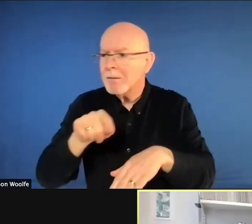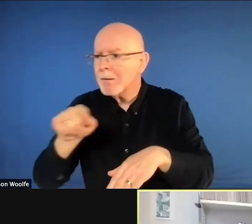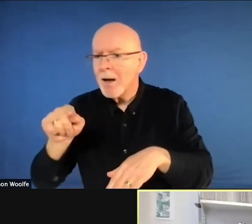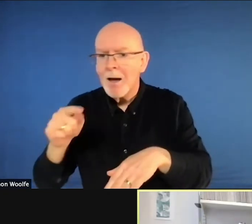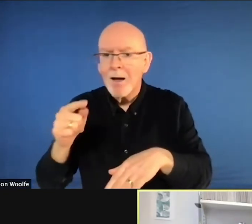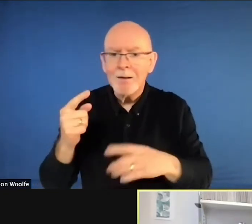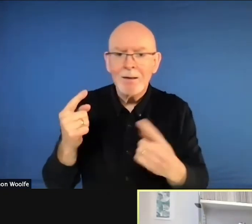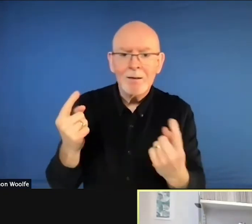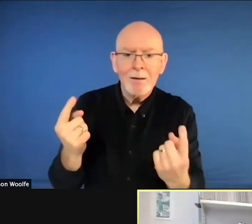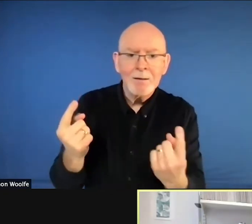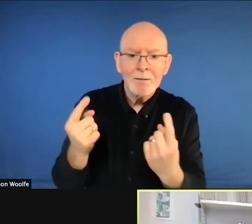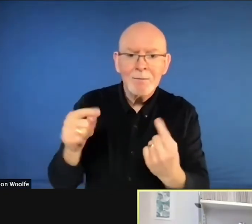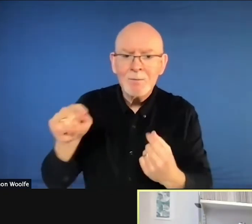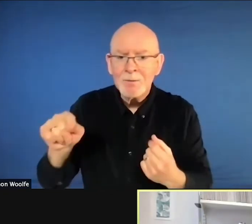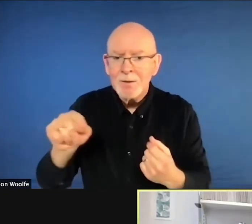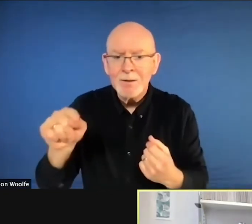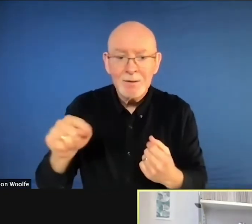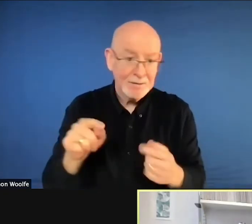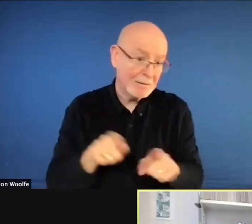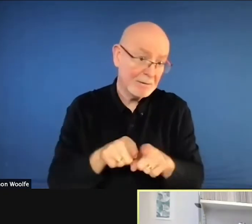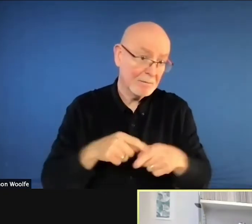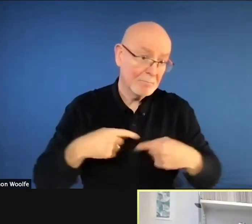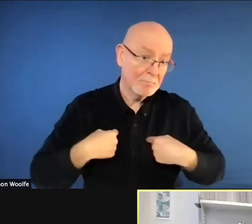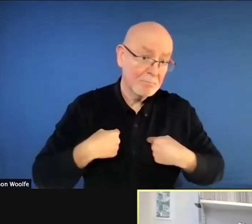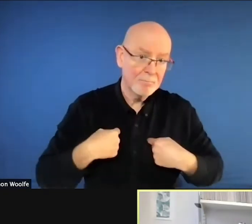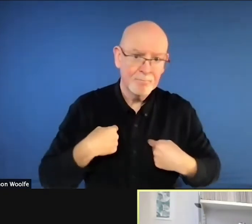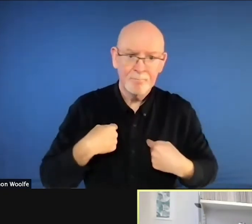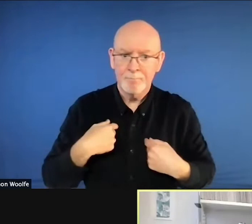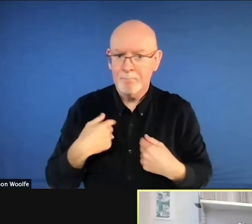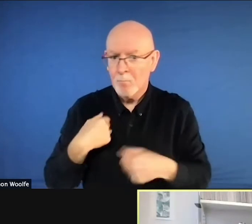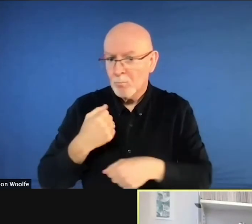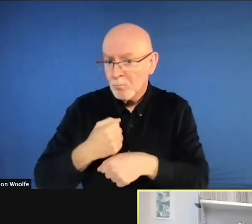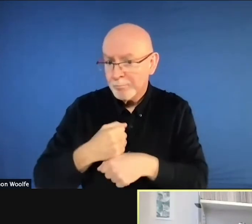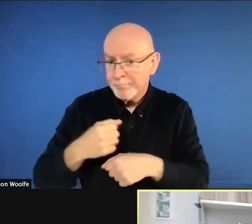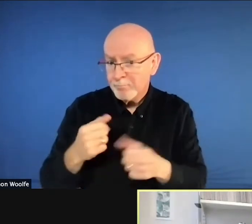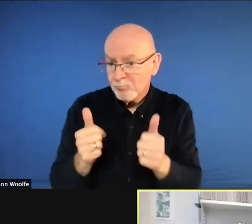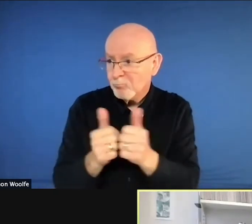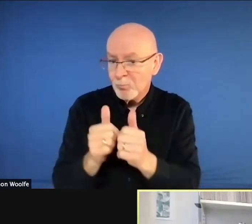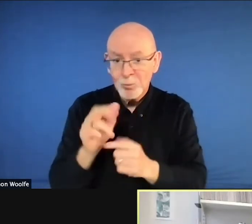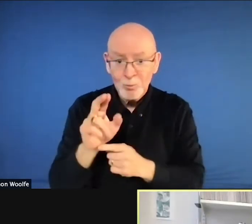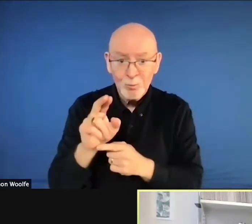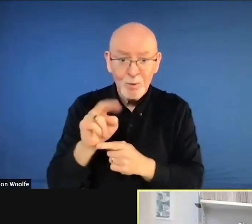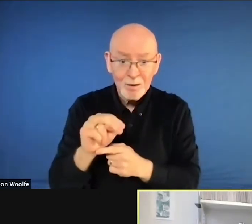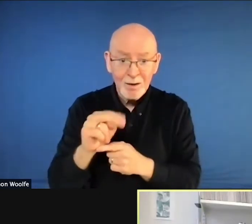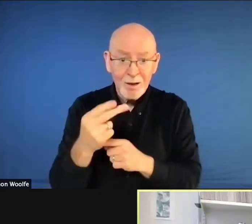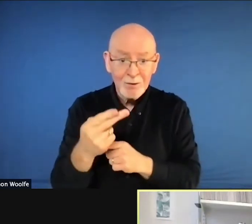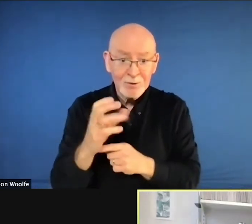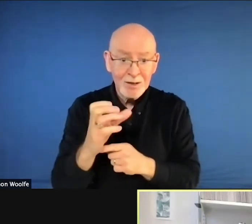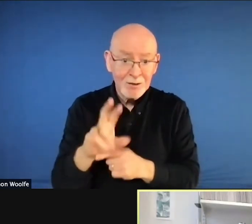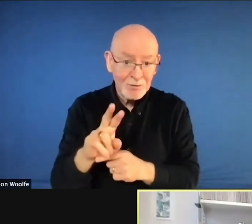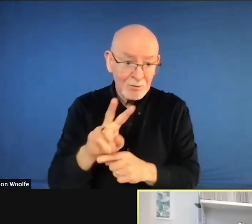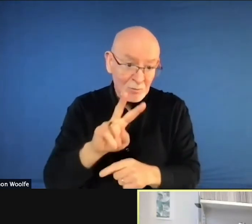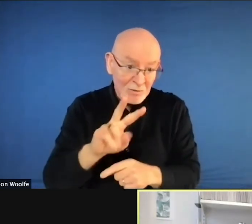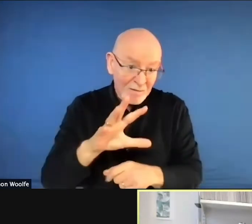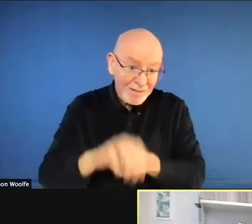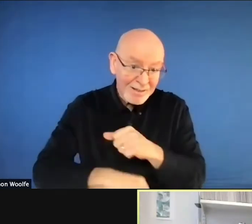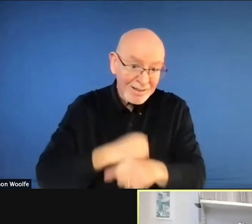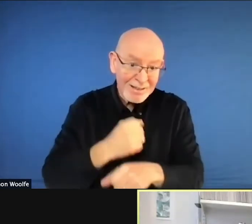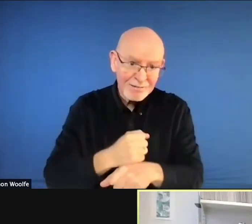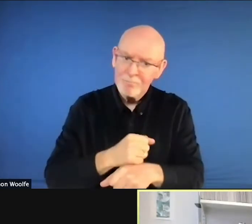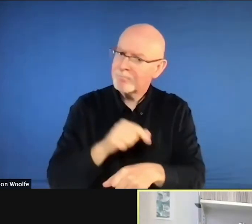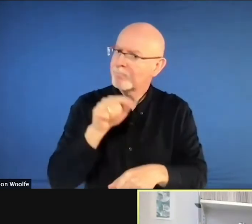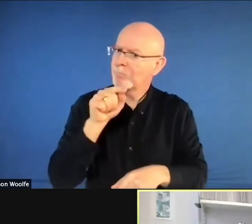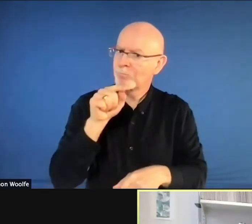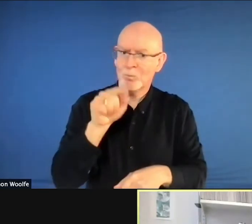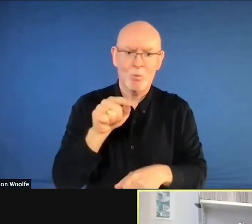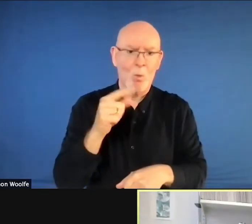ideas that would not have been sort of at the forefront back in the 1990s. The code of ethics